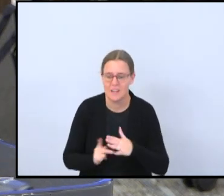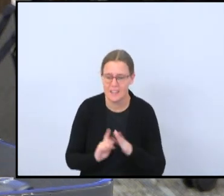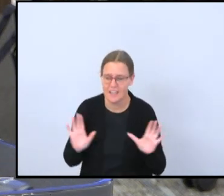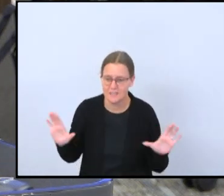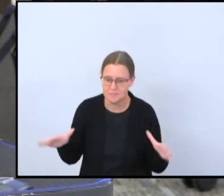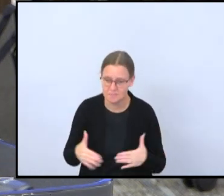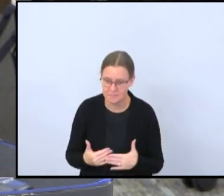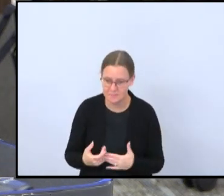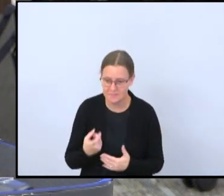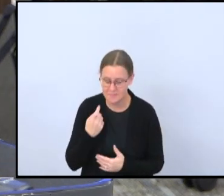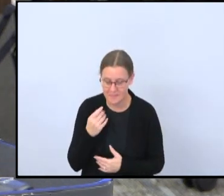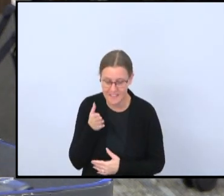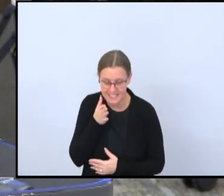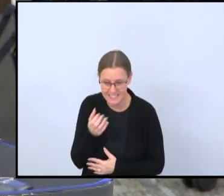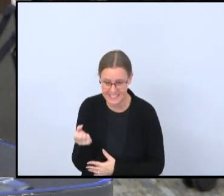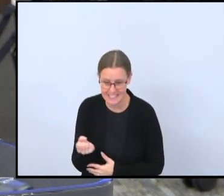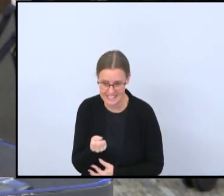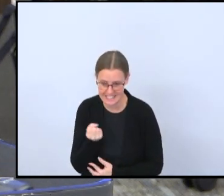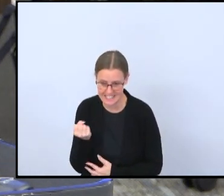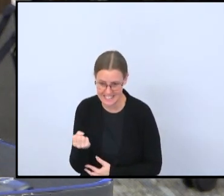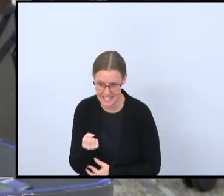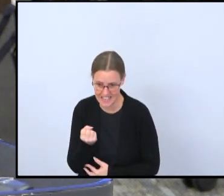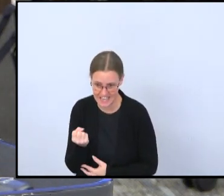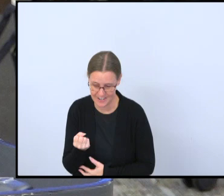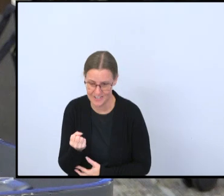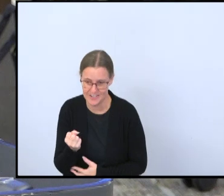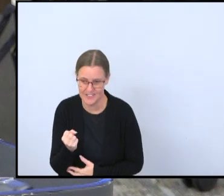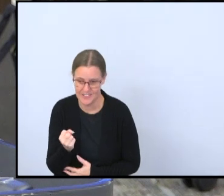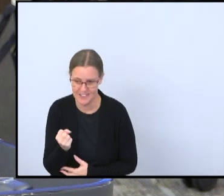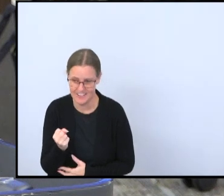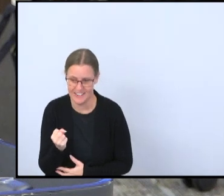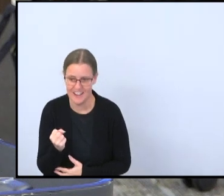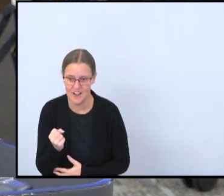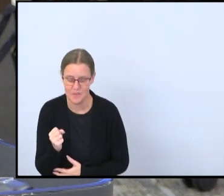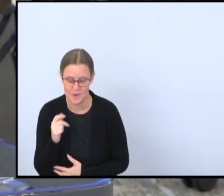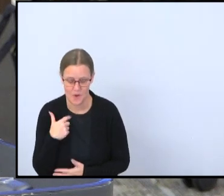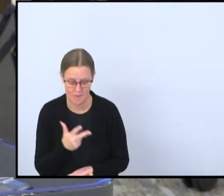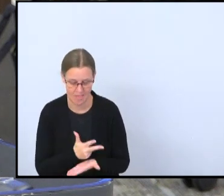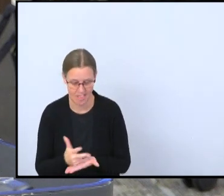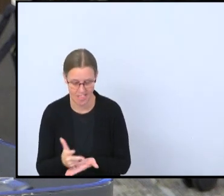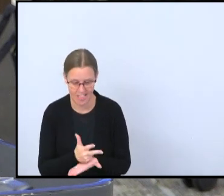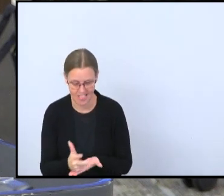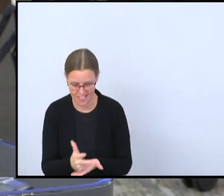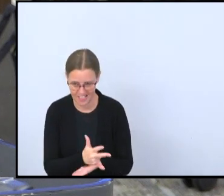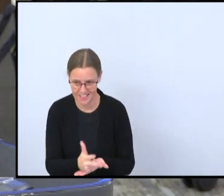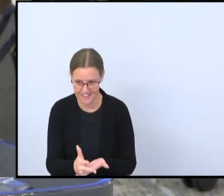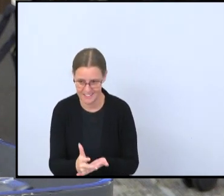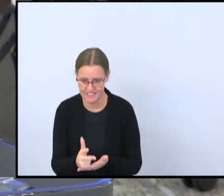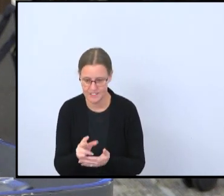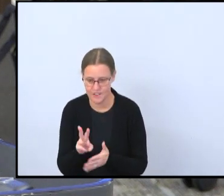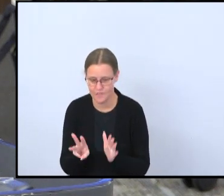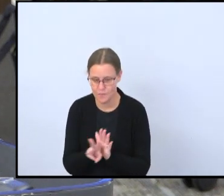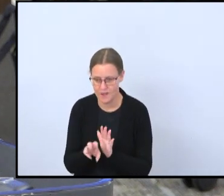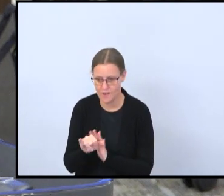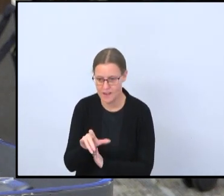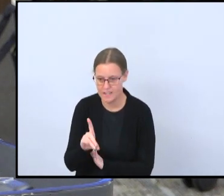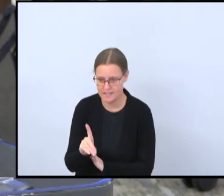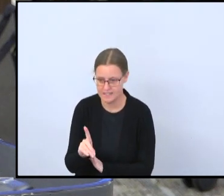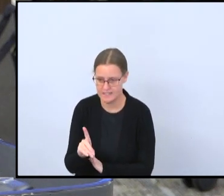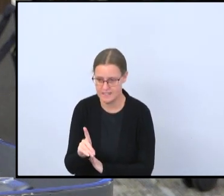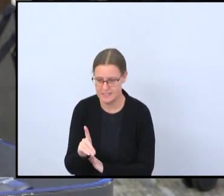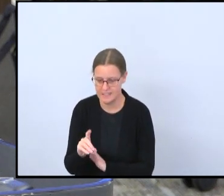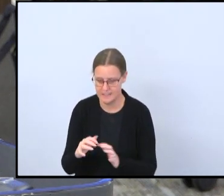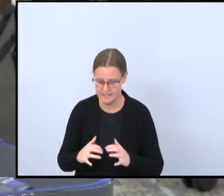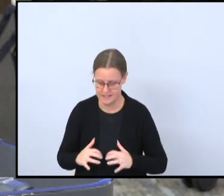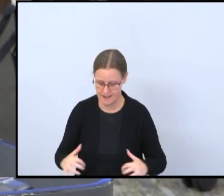the fun and excitement of our annual Pre-K Roundup takes over the Waco ISD Stadium parking lot from 9 a.m. to 2 p.m. If you know any